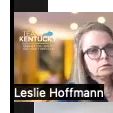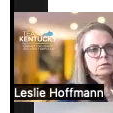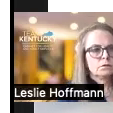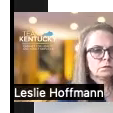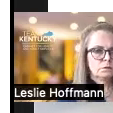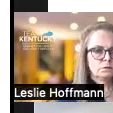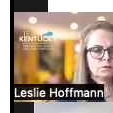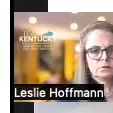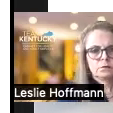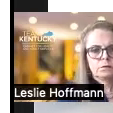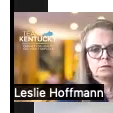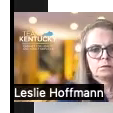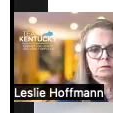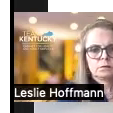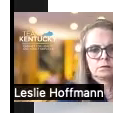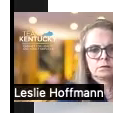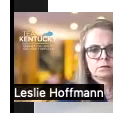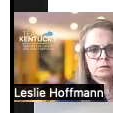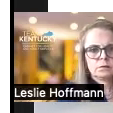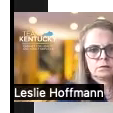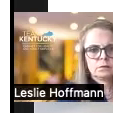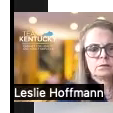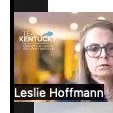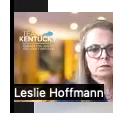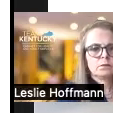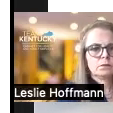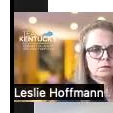no cost. And some of those are sources of